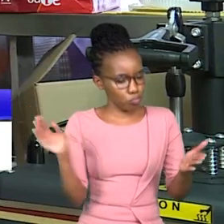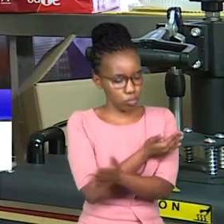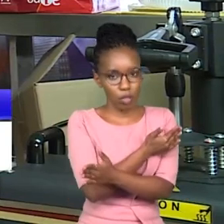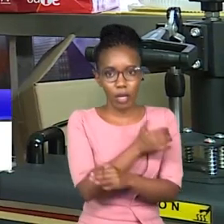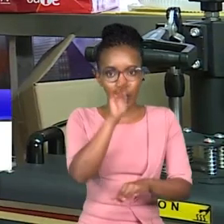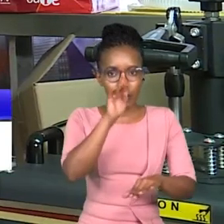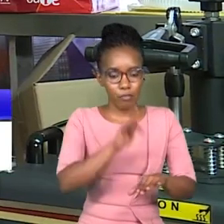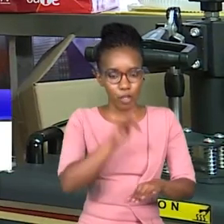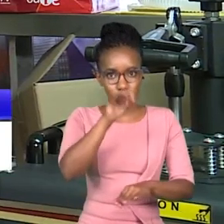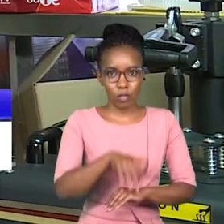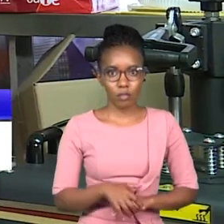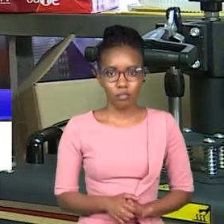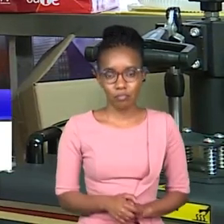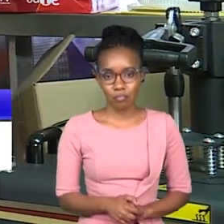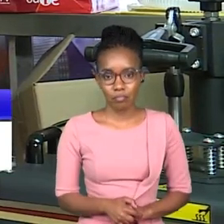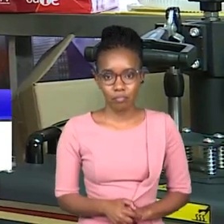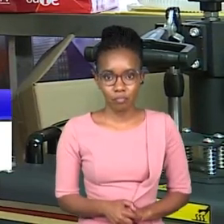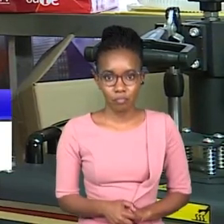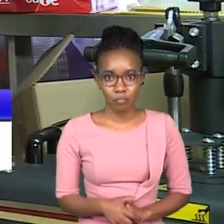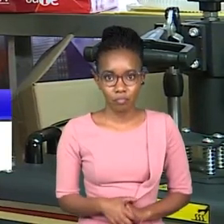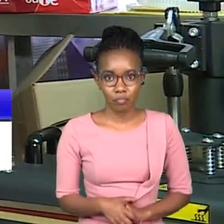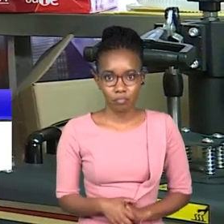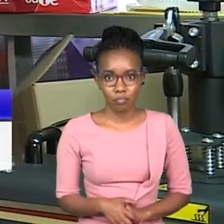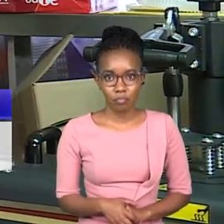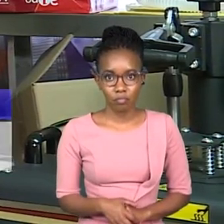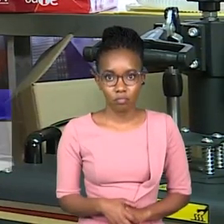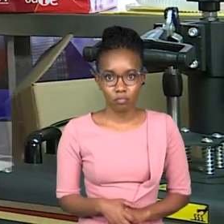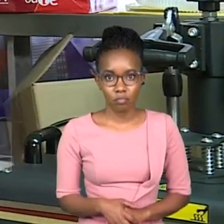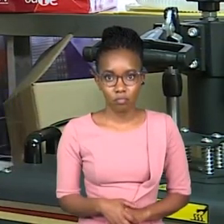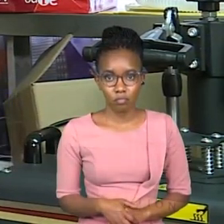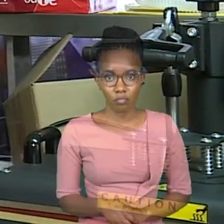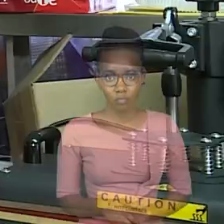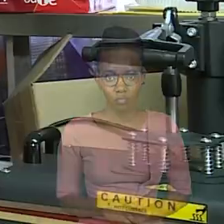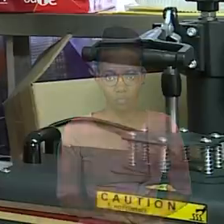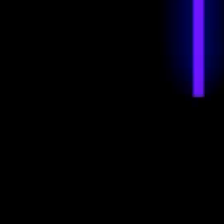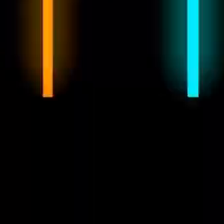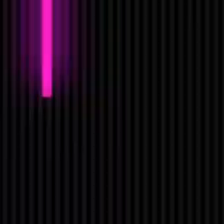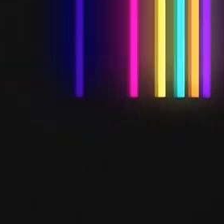diseases. Reporting for Switch TV, my name is Harriet Chimere.